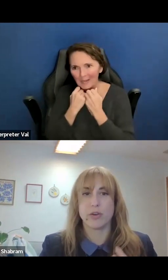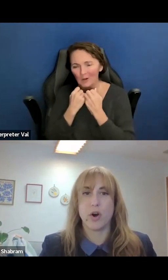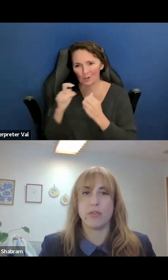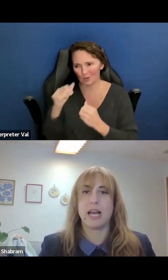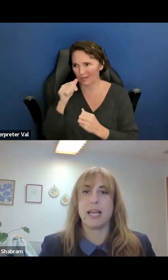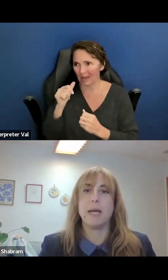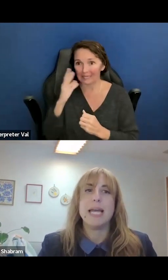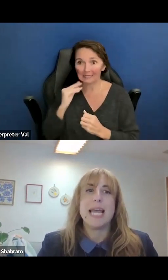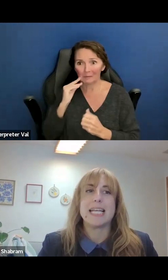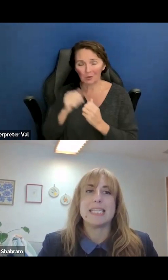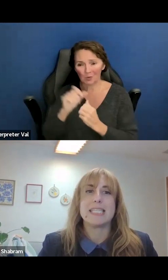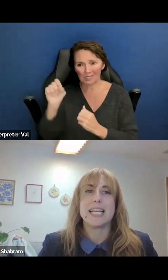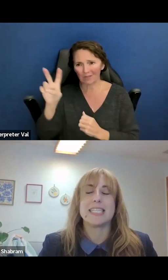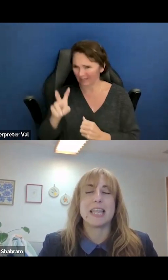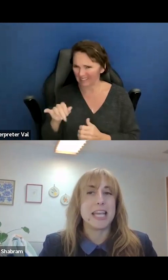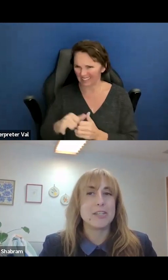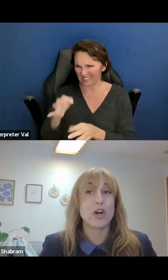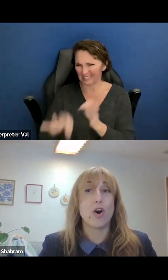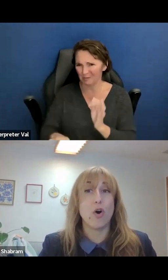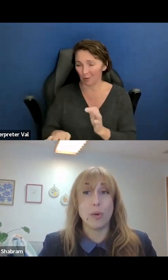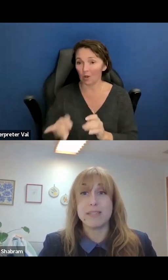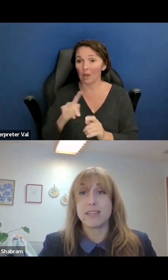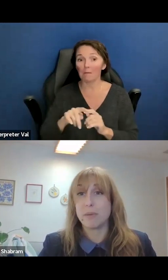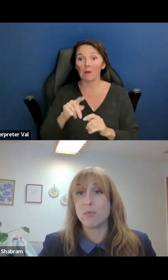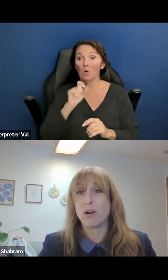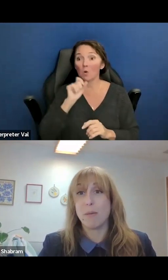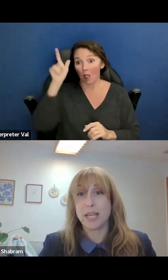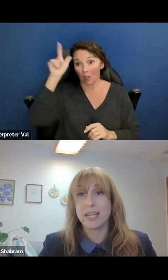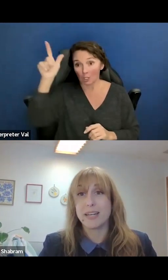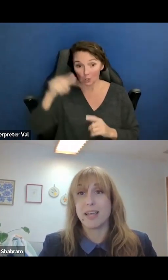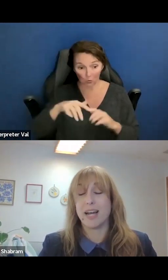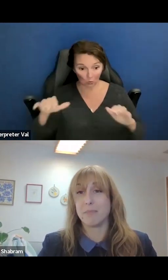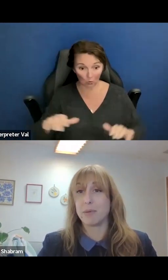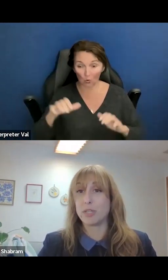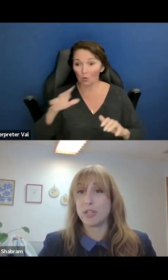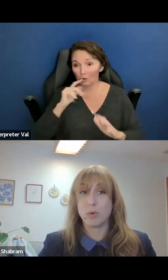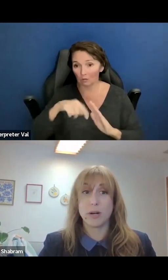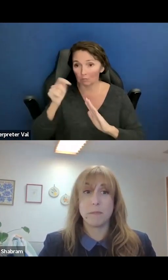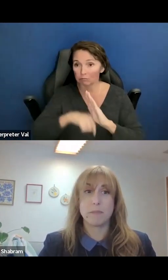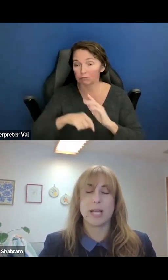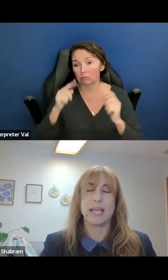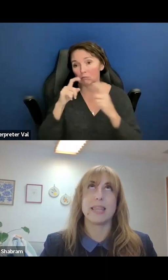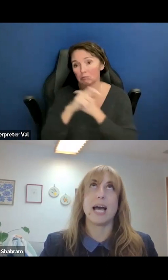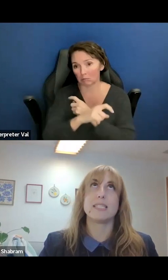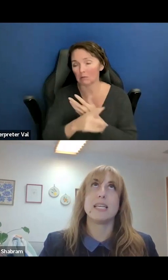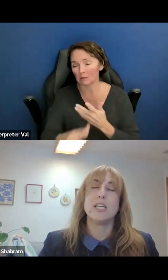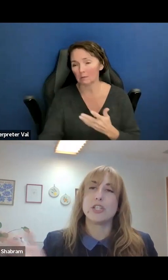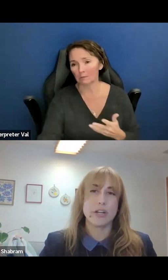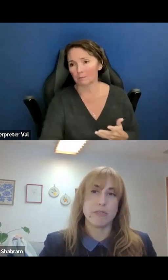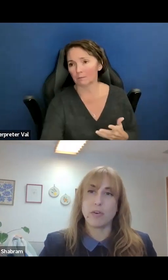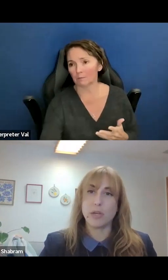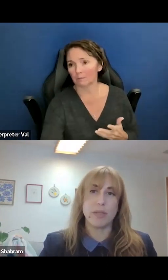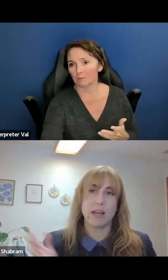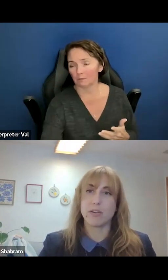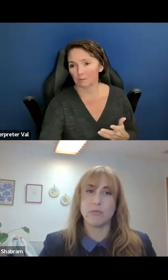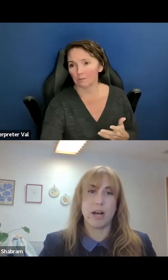and relearn all the time is that things are always going to be more complicated than I maybe wish they were, right? Like that